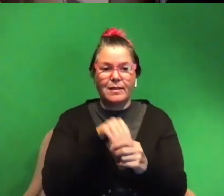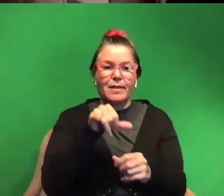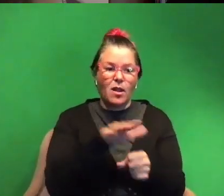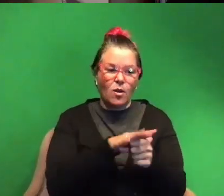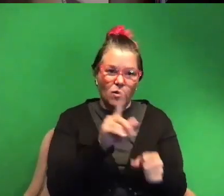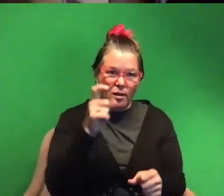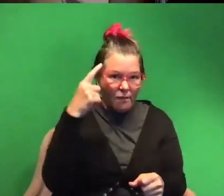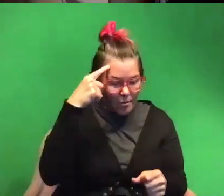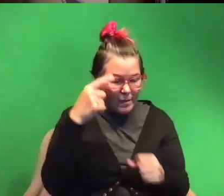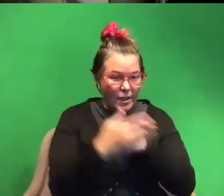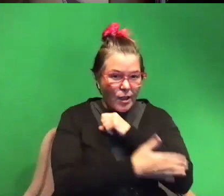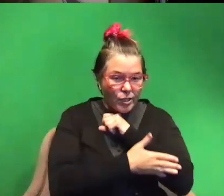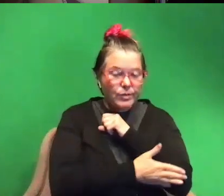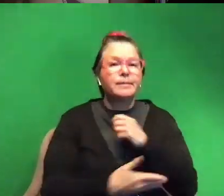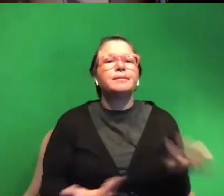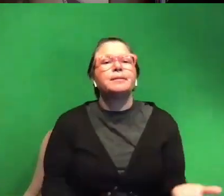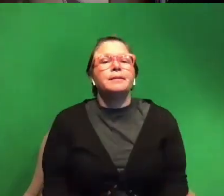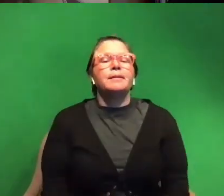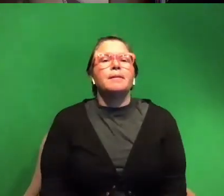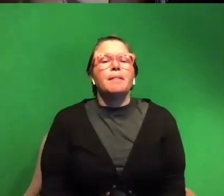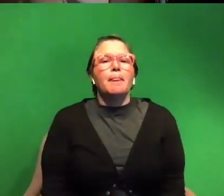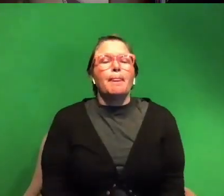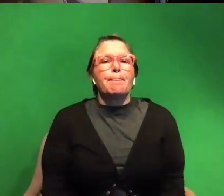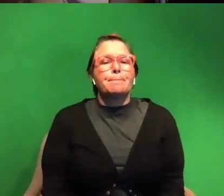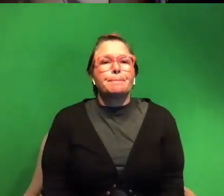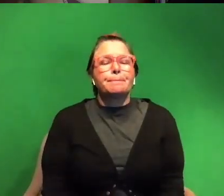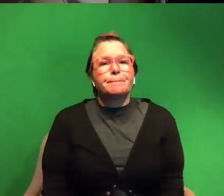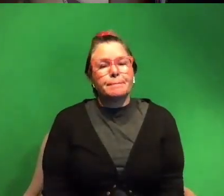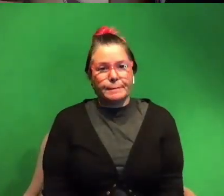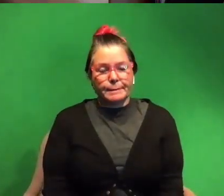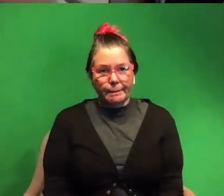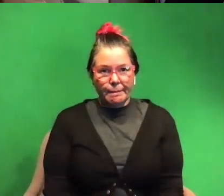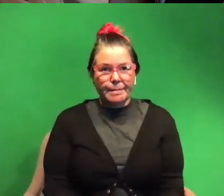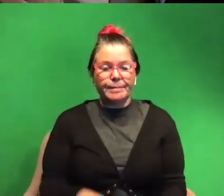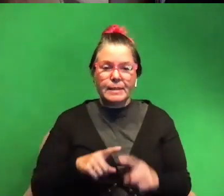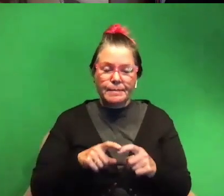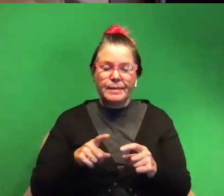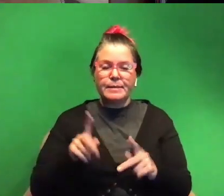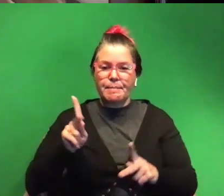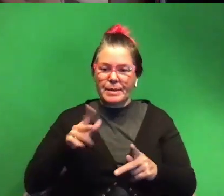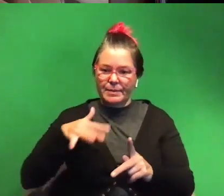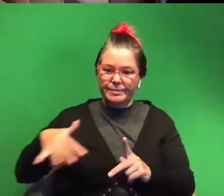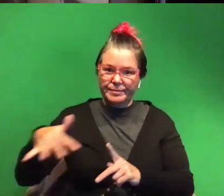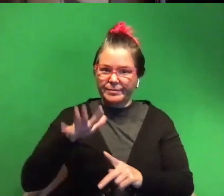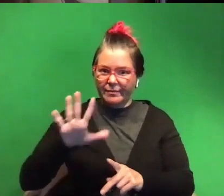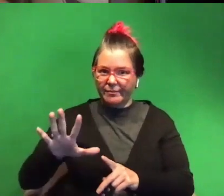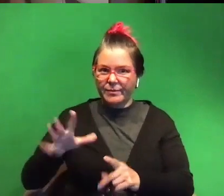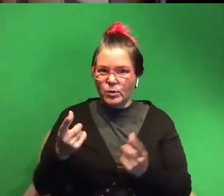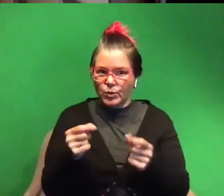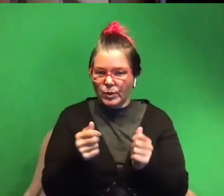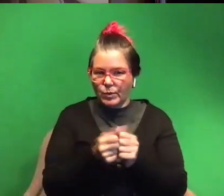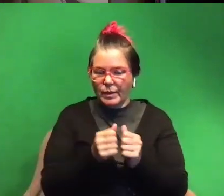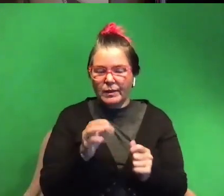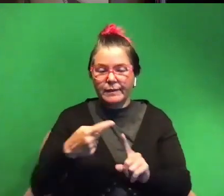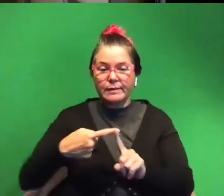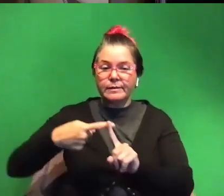government of the country you're talking about. It depends on the population around there, sort of what they're doing with it. It depends on the